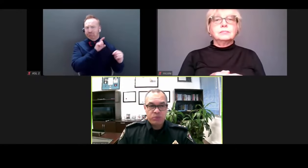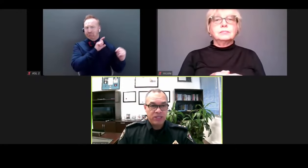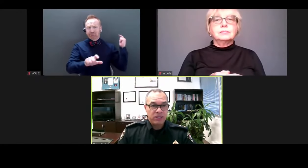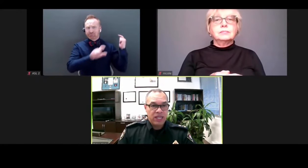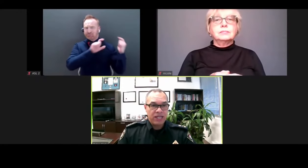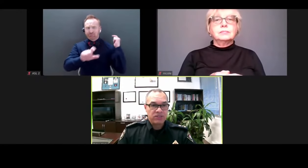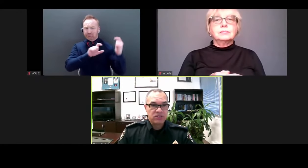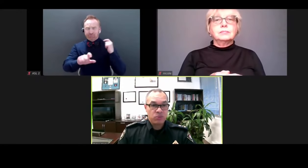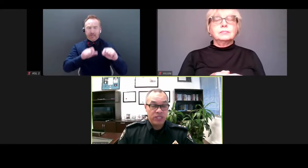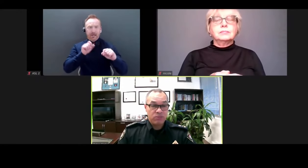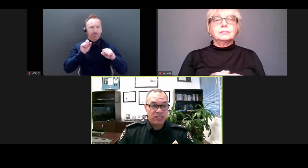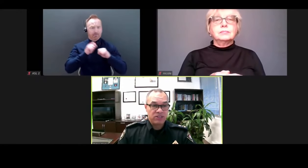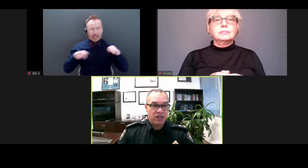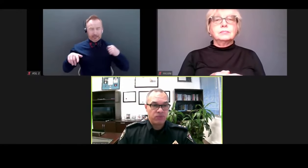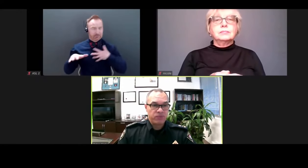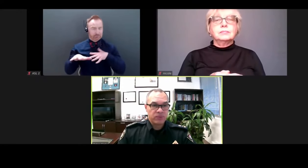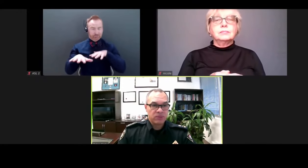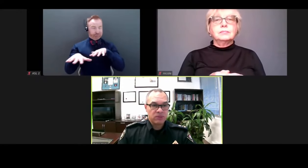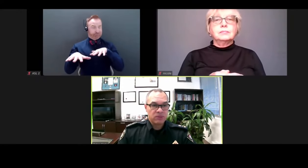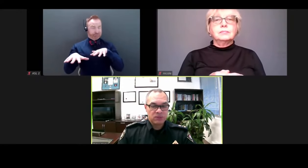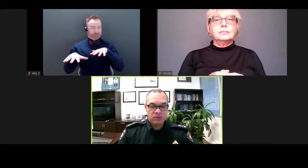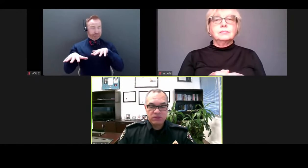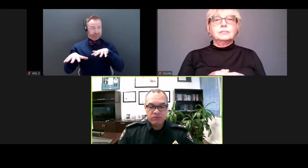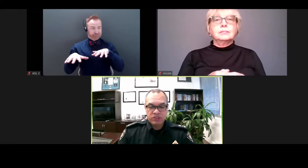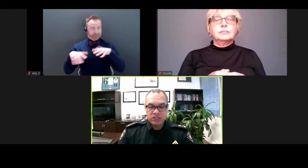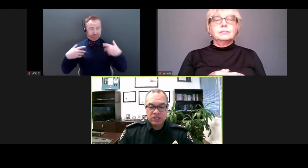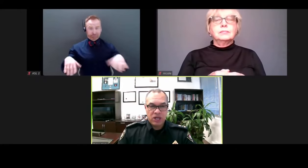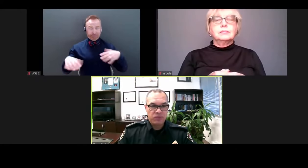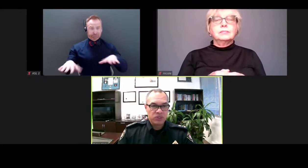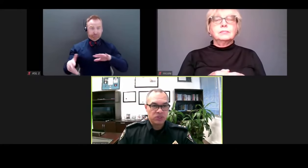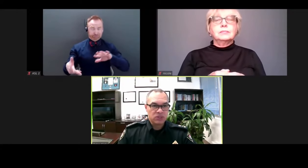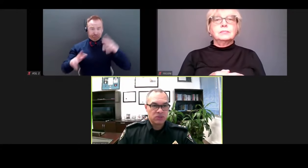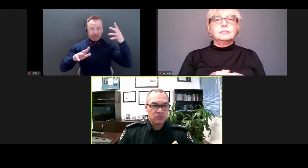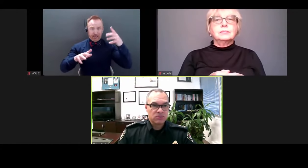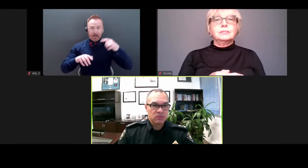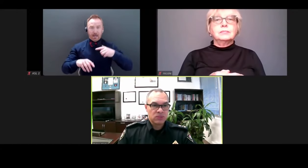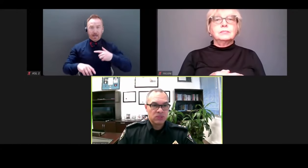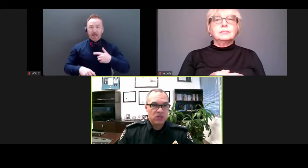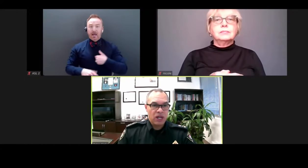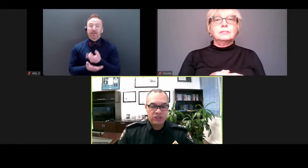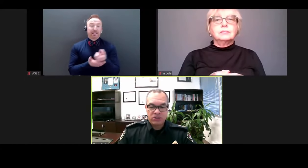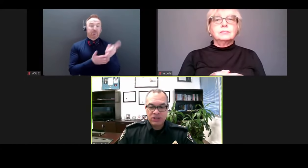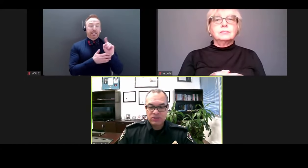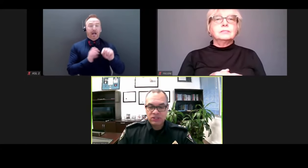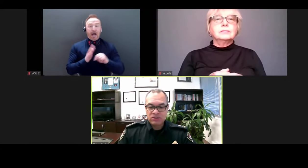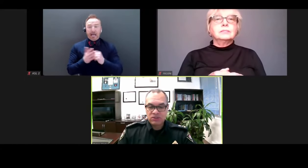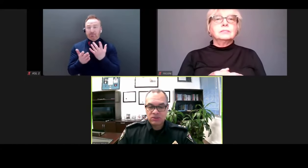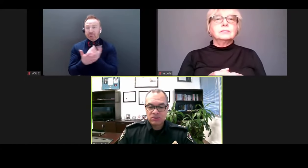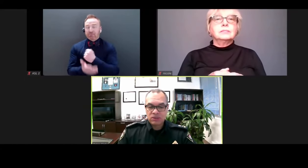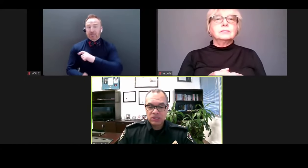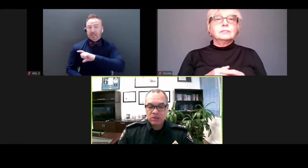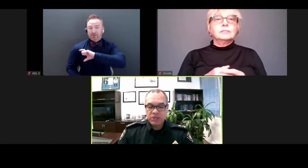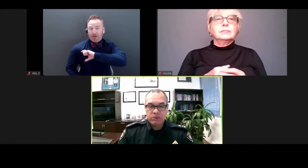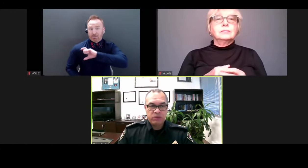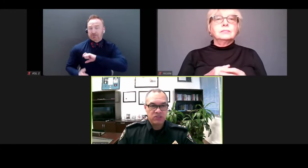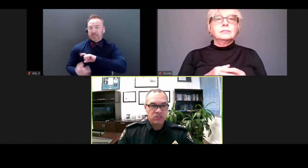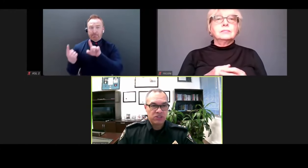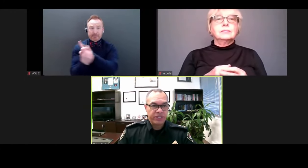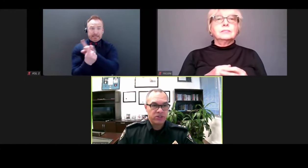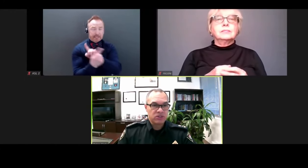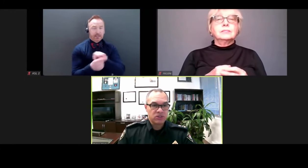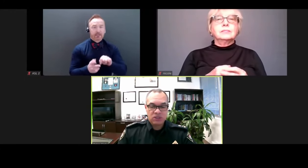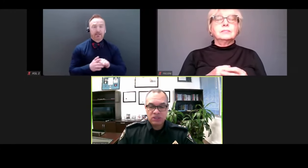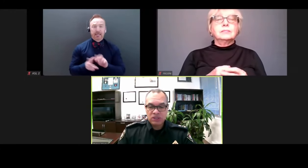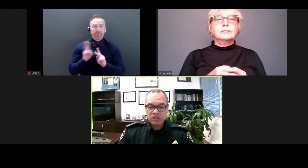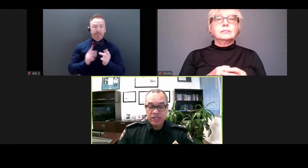I spent the last week myself visiting the officers, talking to the residents, meeting with the business